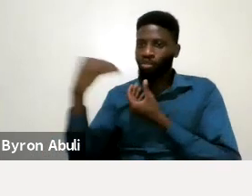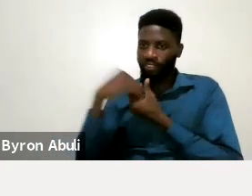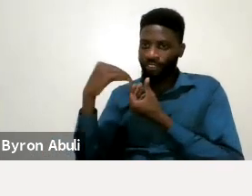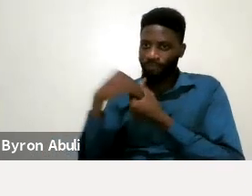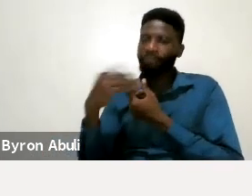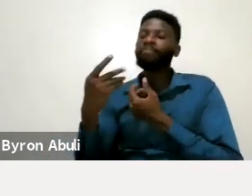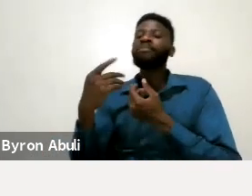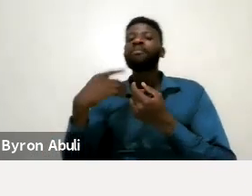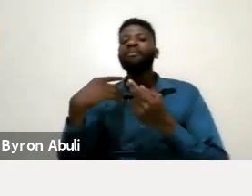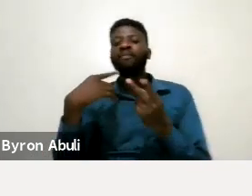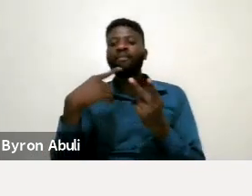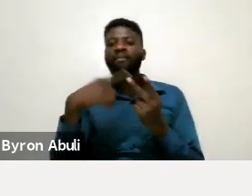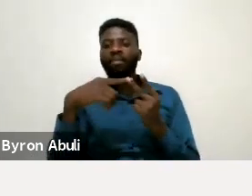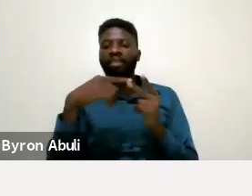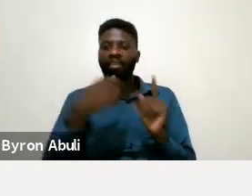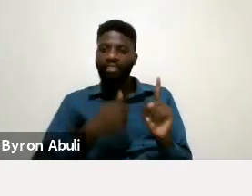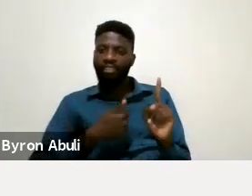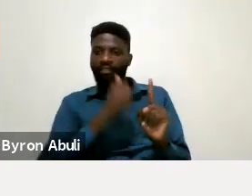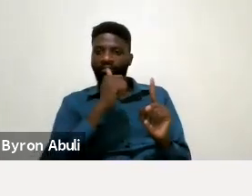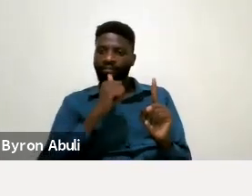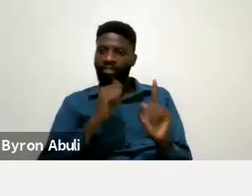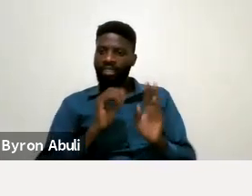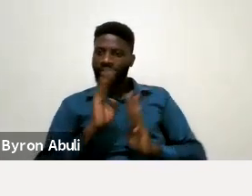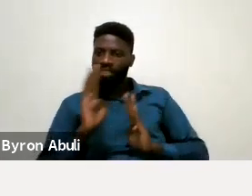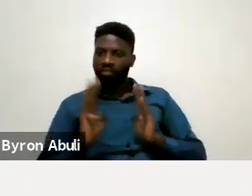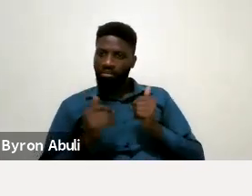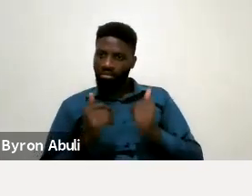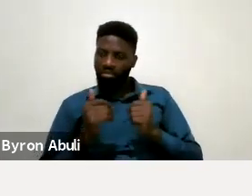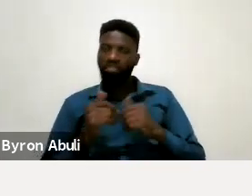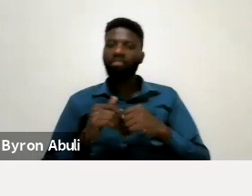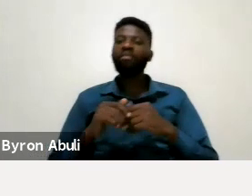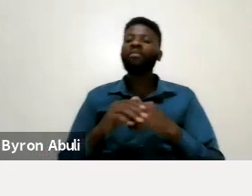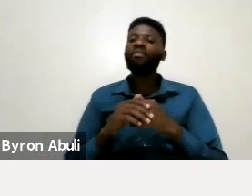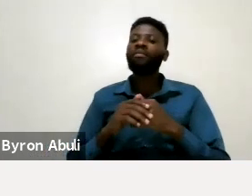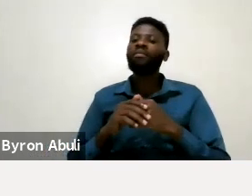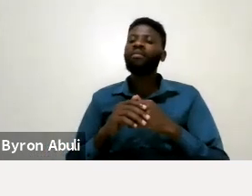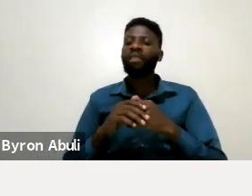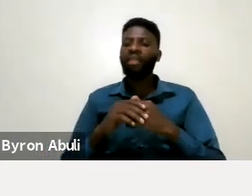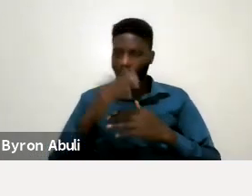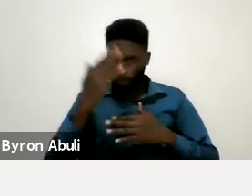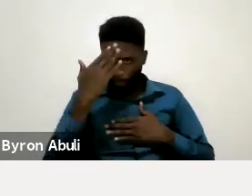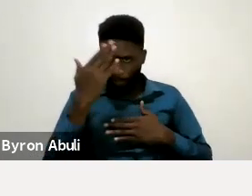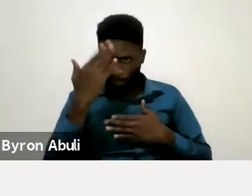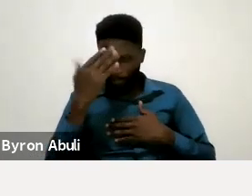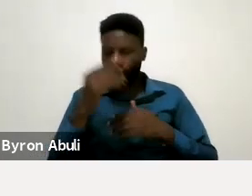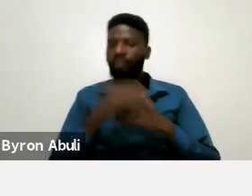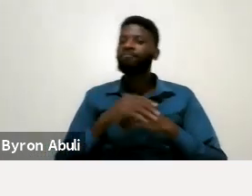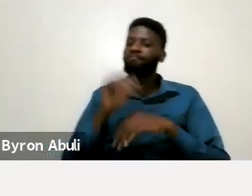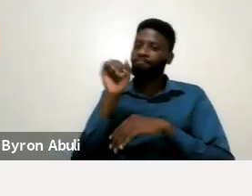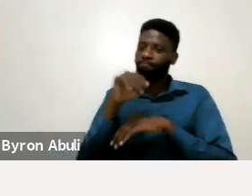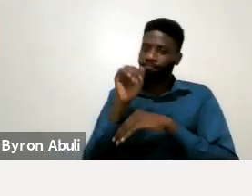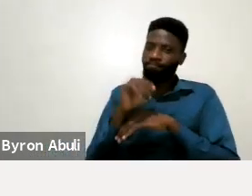Self-discipline. Yeah, self-discipline. Humility. Yes, humility. Yeah, so it's